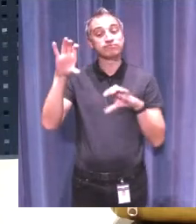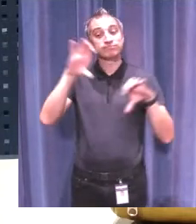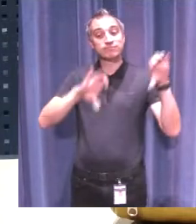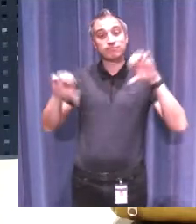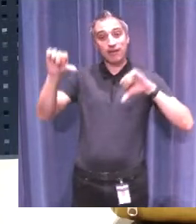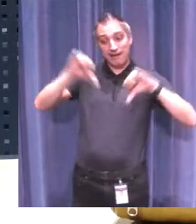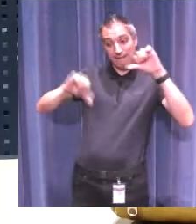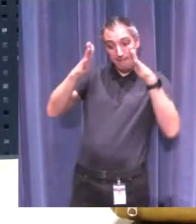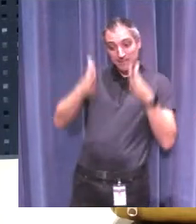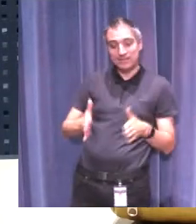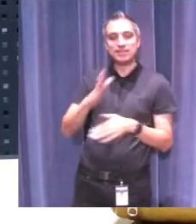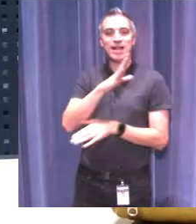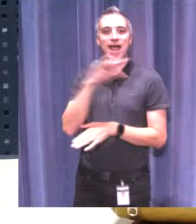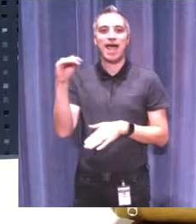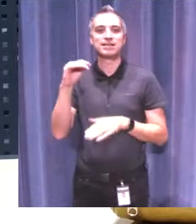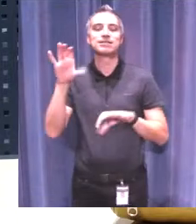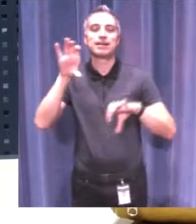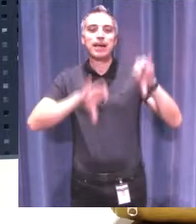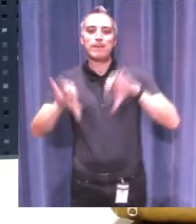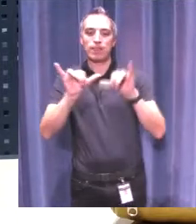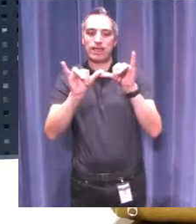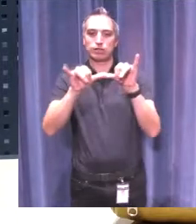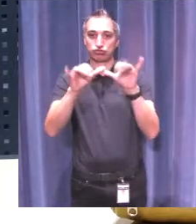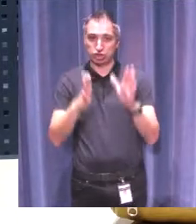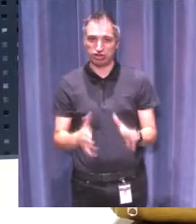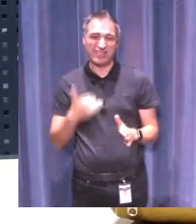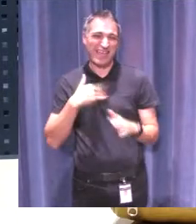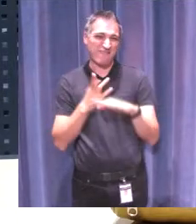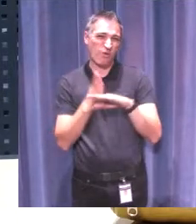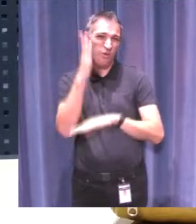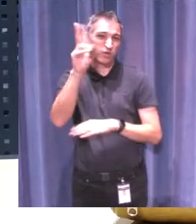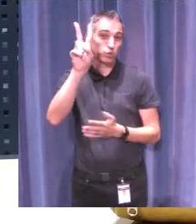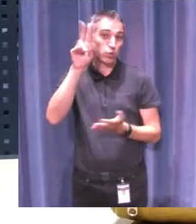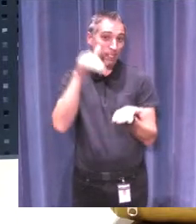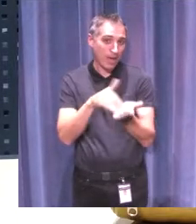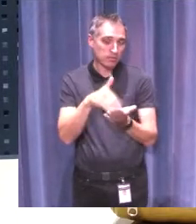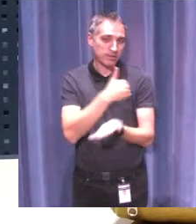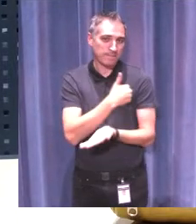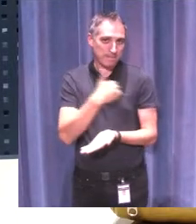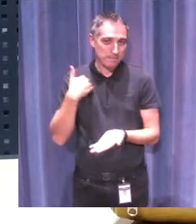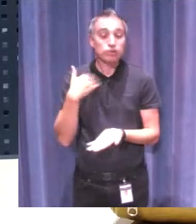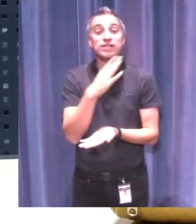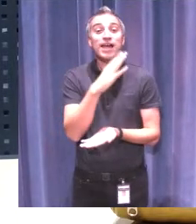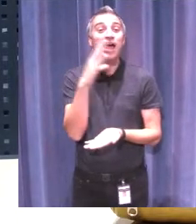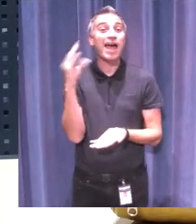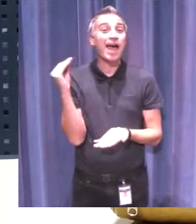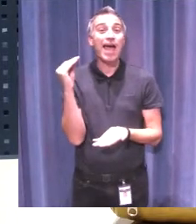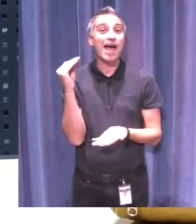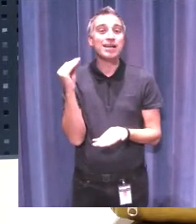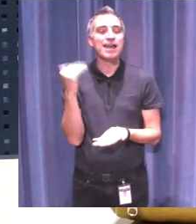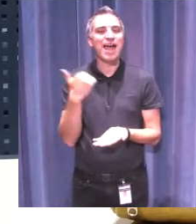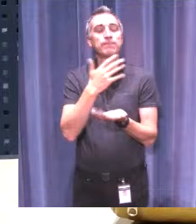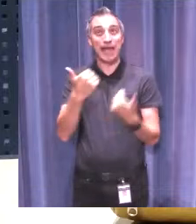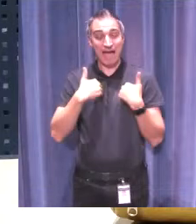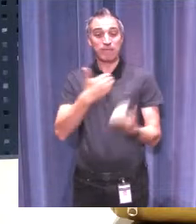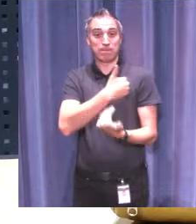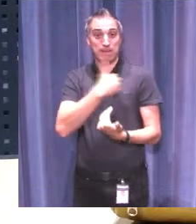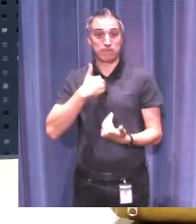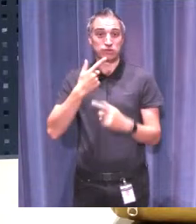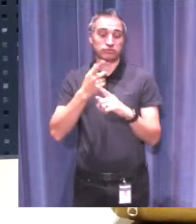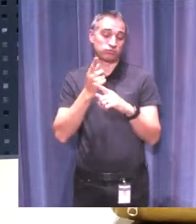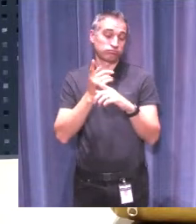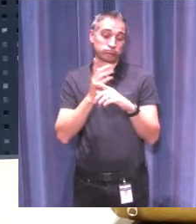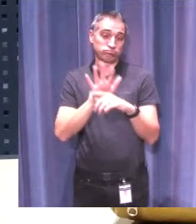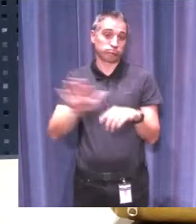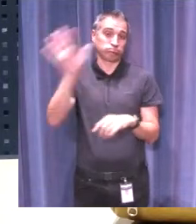Currently, they have 200,000 members or over that, and members in 140.